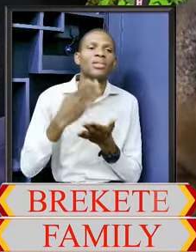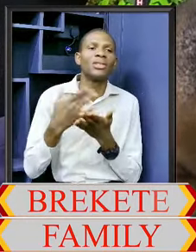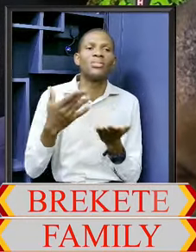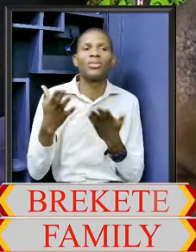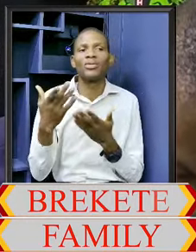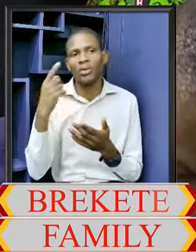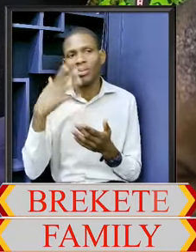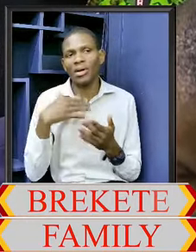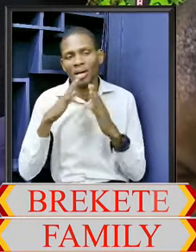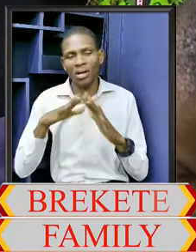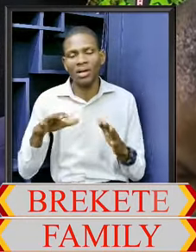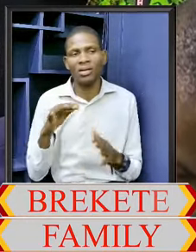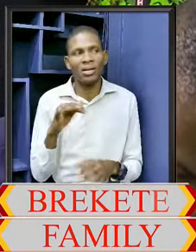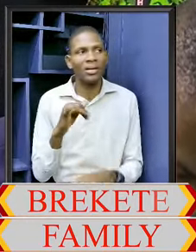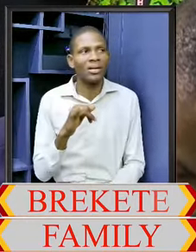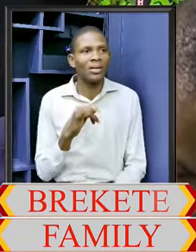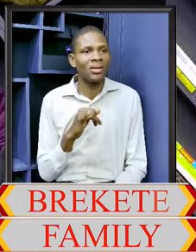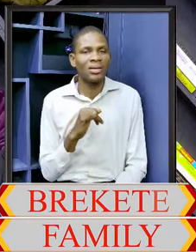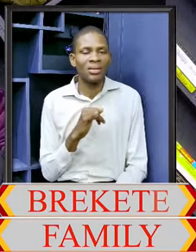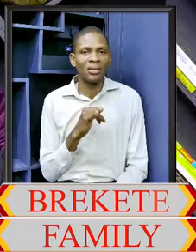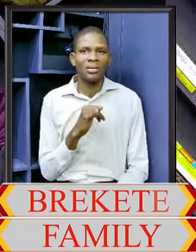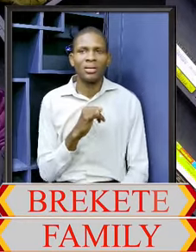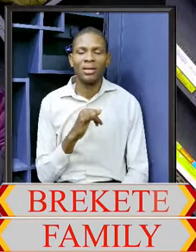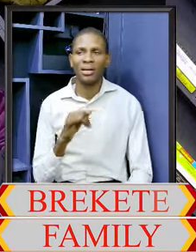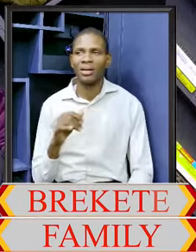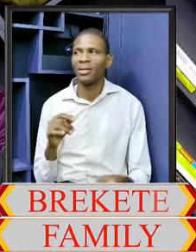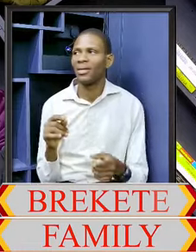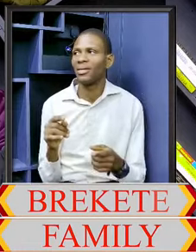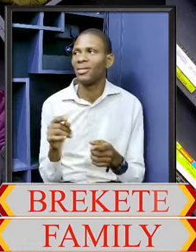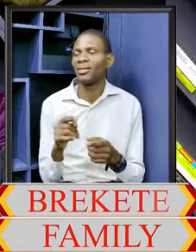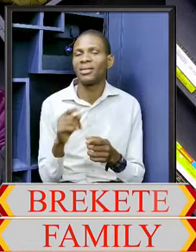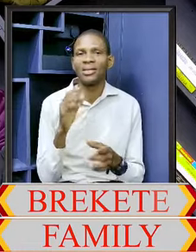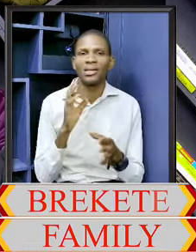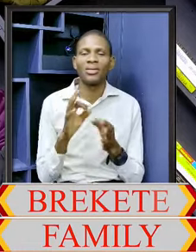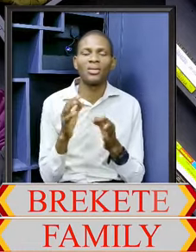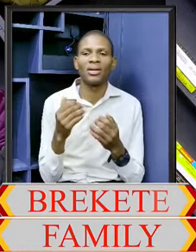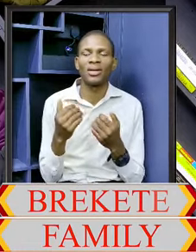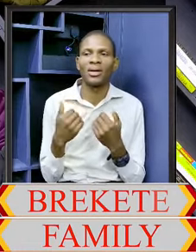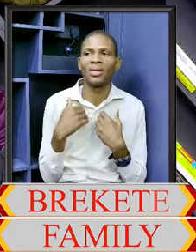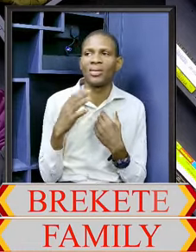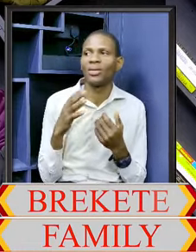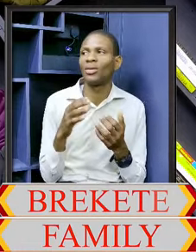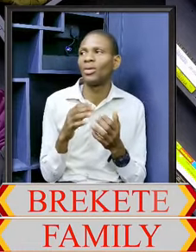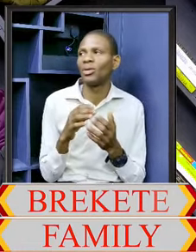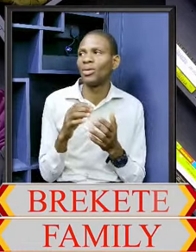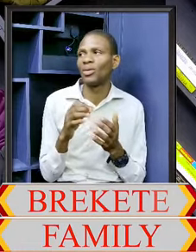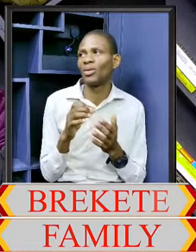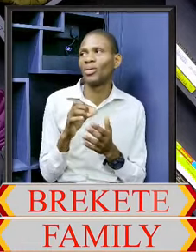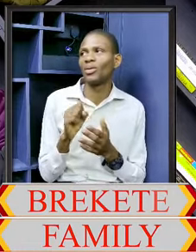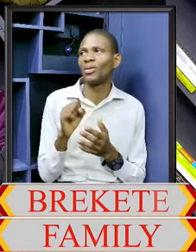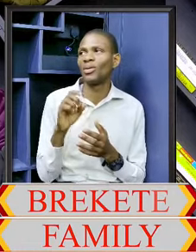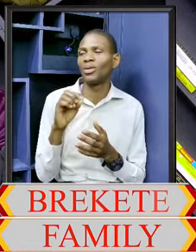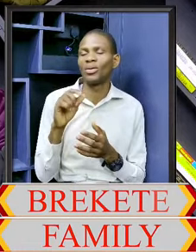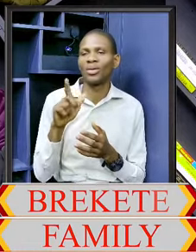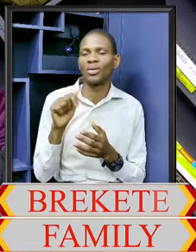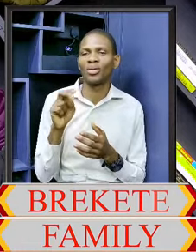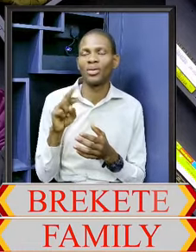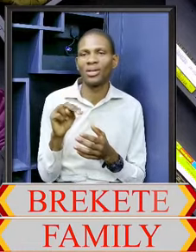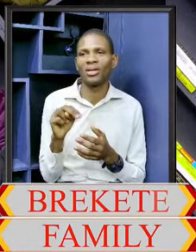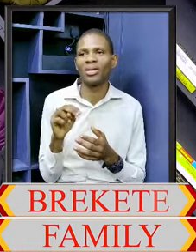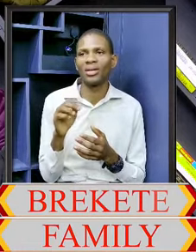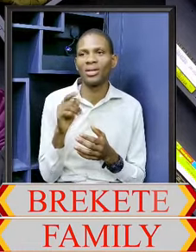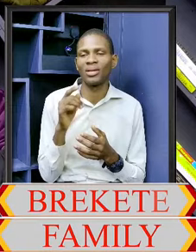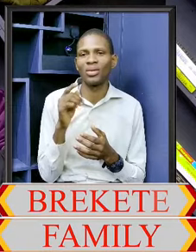itself. I call the reason. Now we say light, they do as they do. If person get this, your solar. Shut down, if not